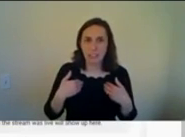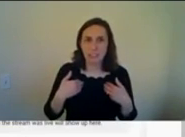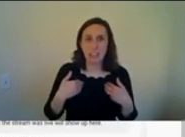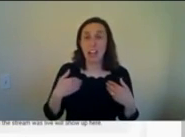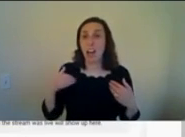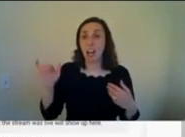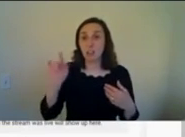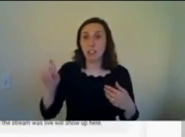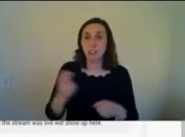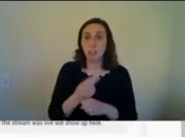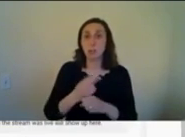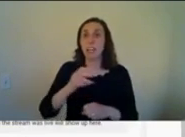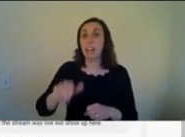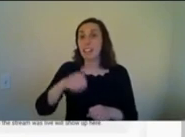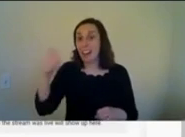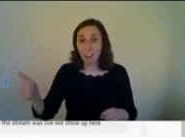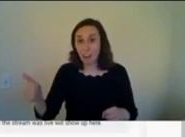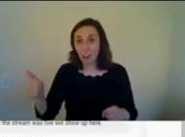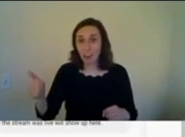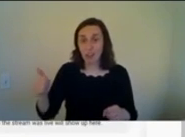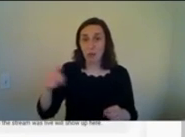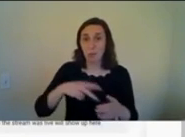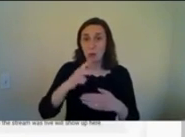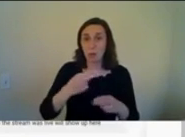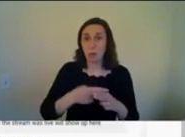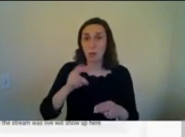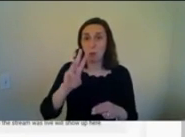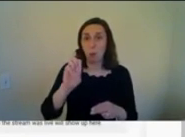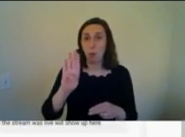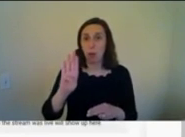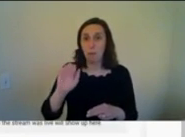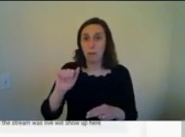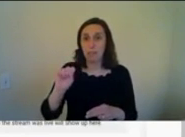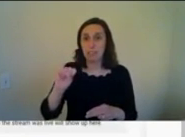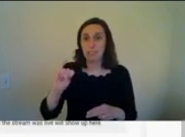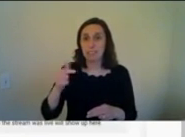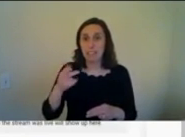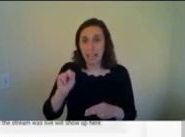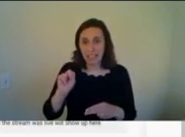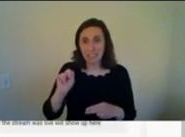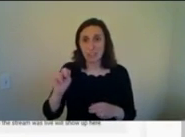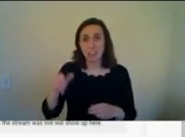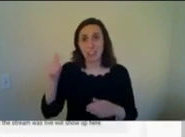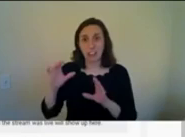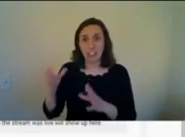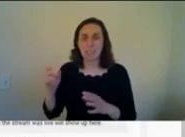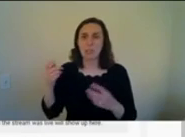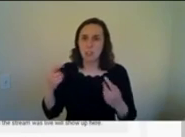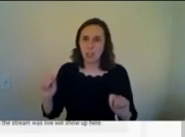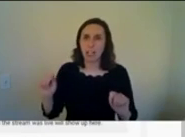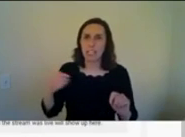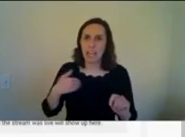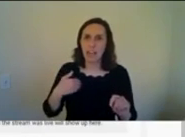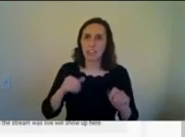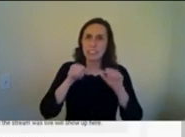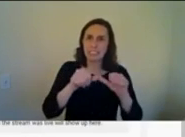WebAssign for other types of classes, and I'm trying to have a consistency in how I teach